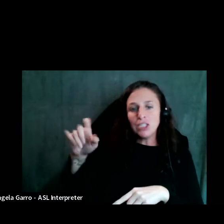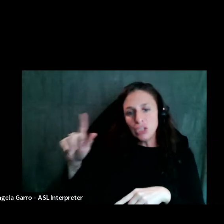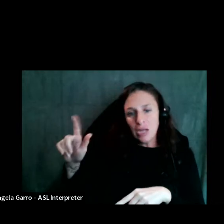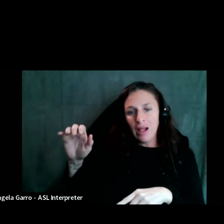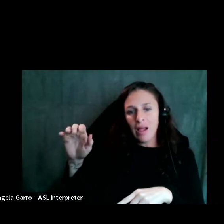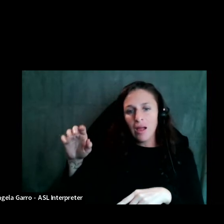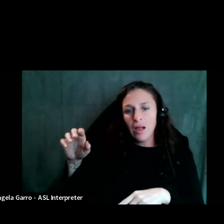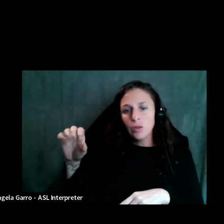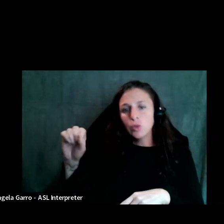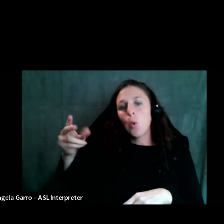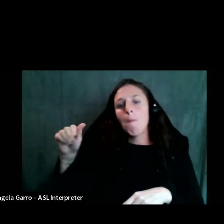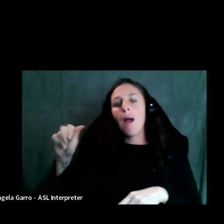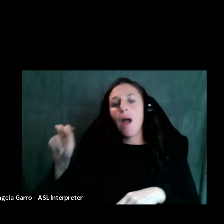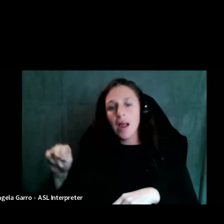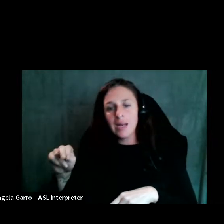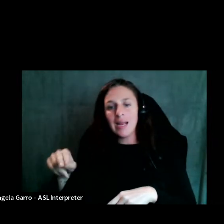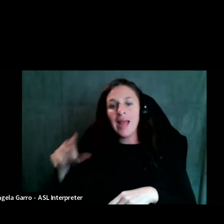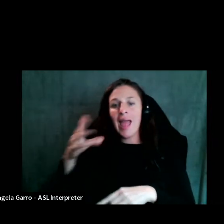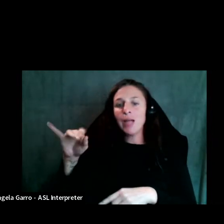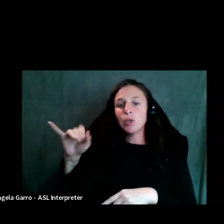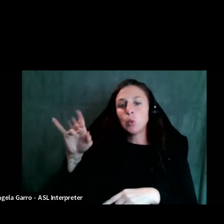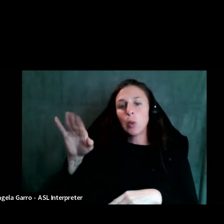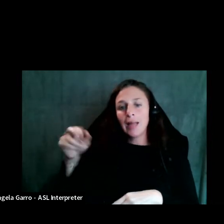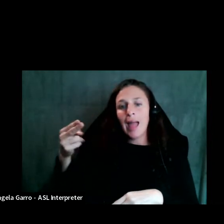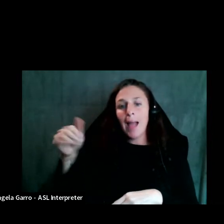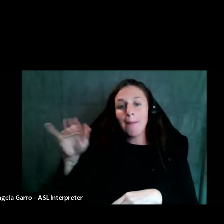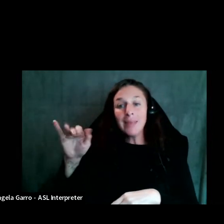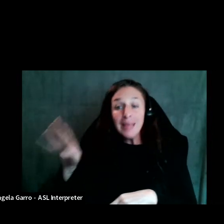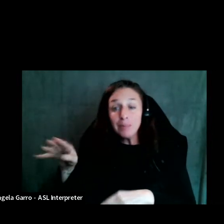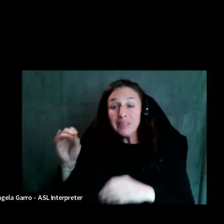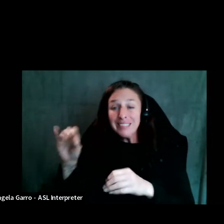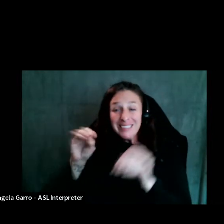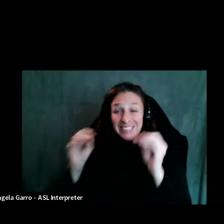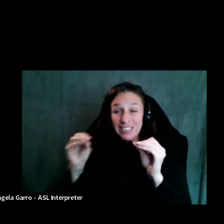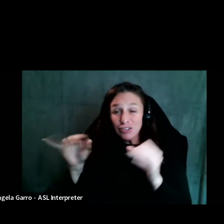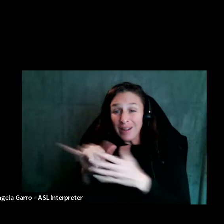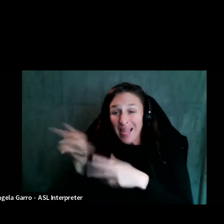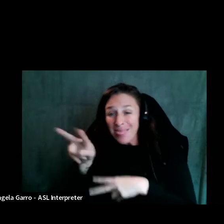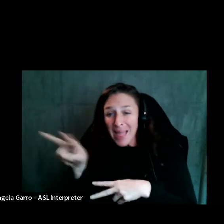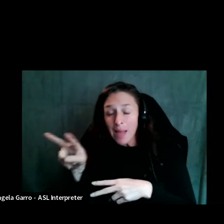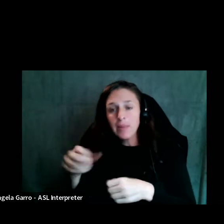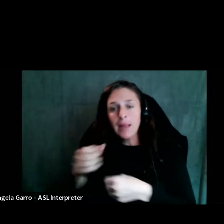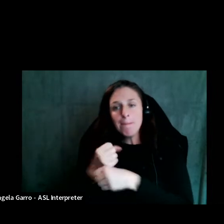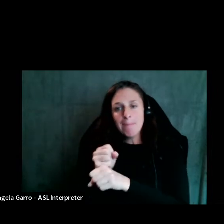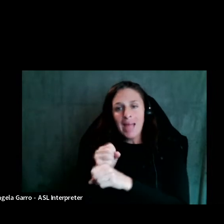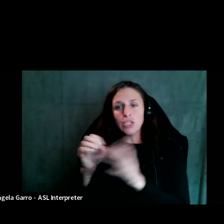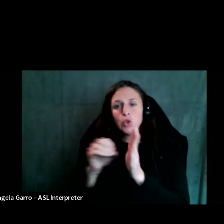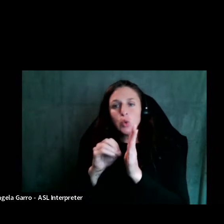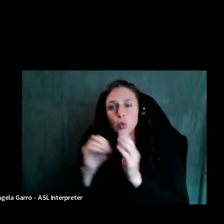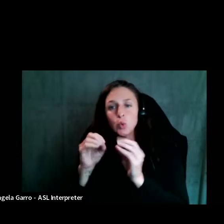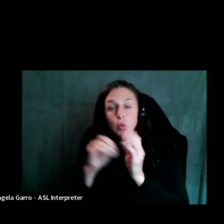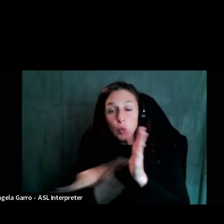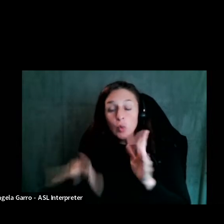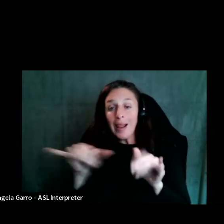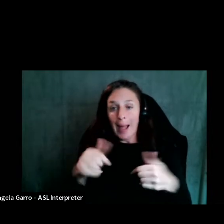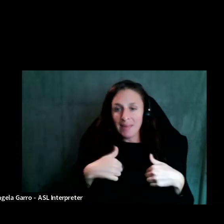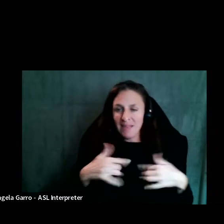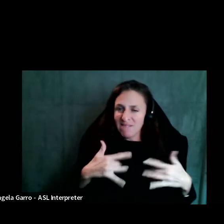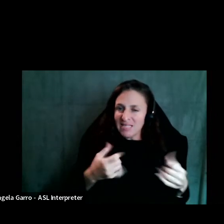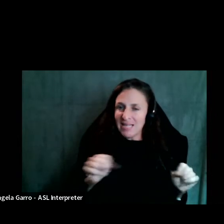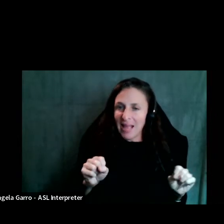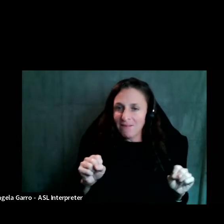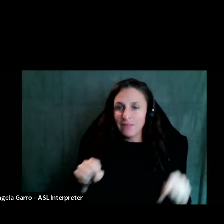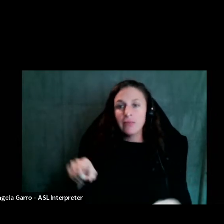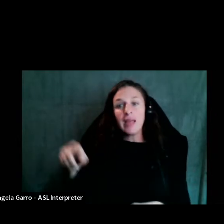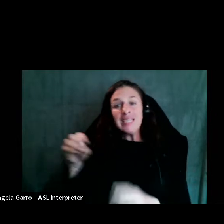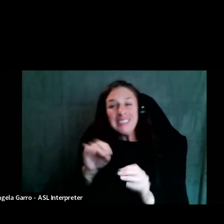Habib. It is teachers like them who make students like me feel safe. It is teachers like them